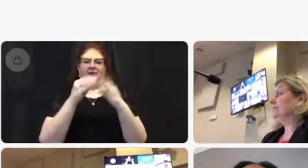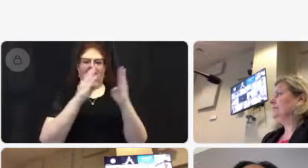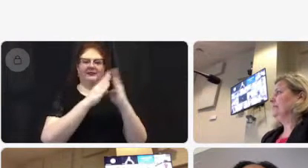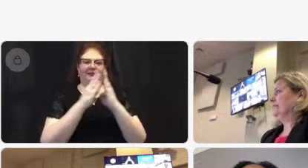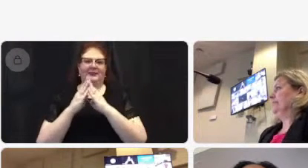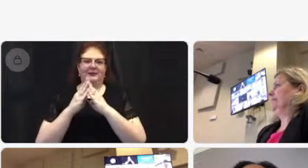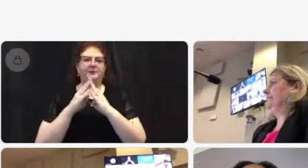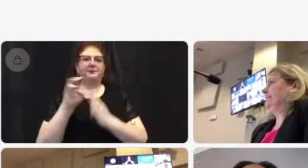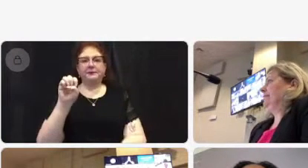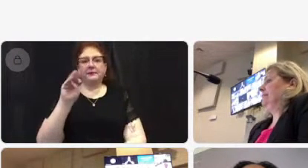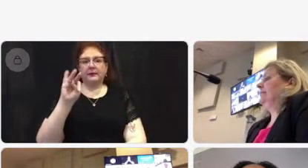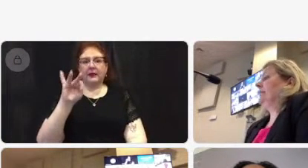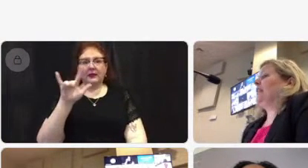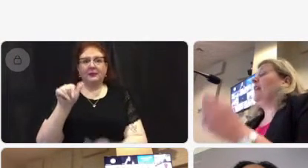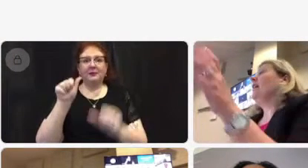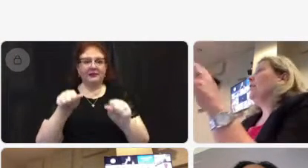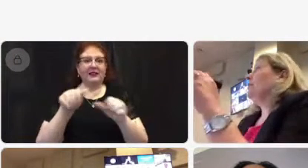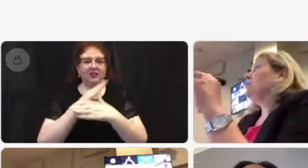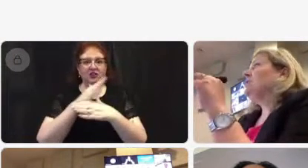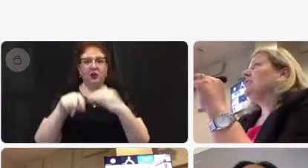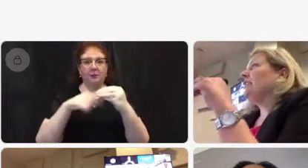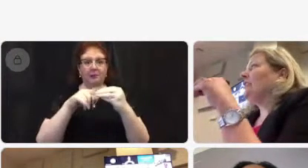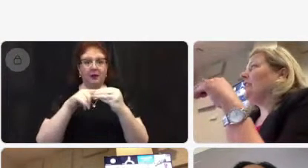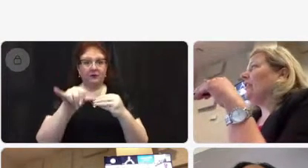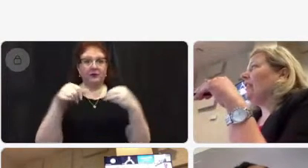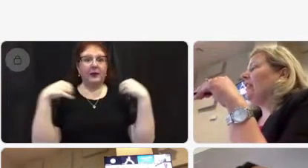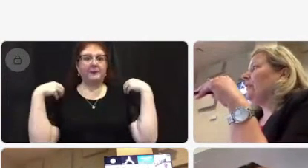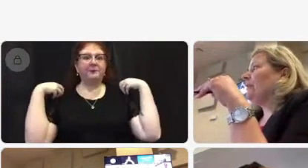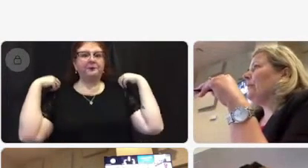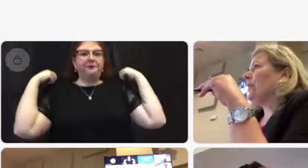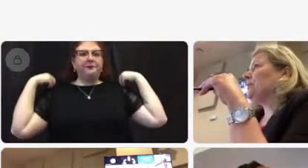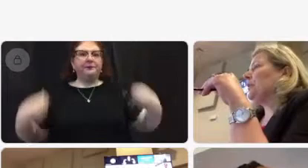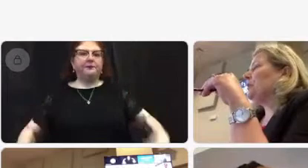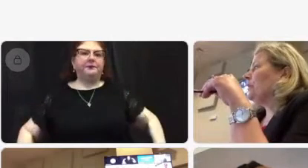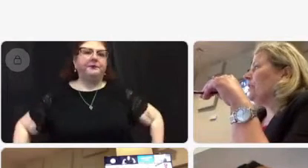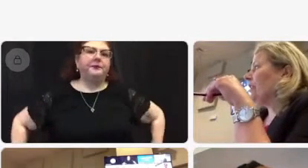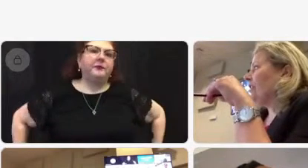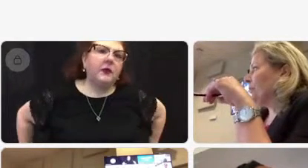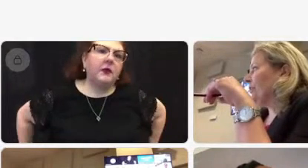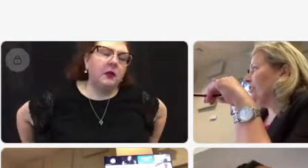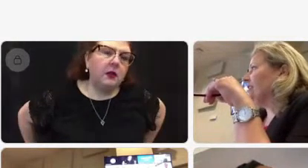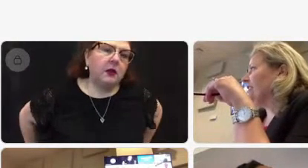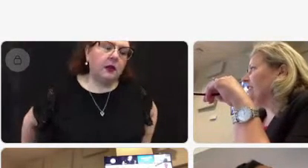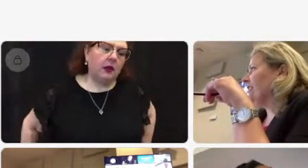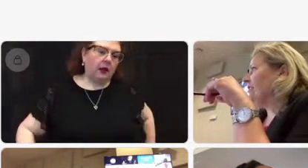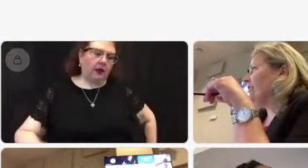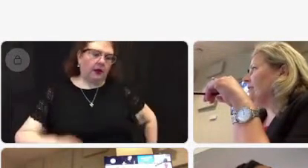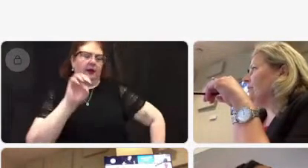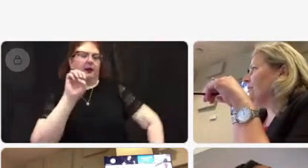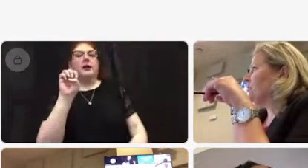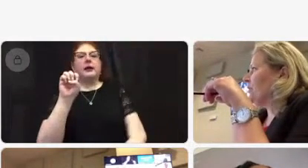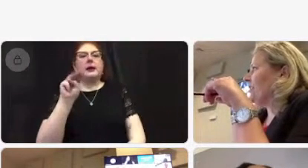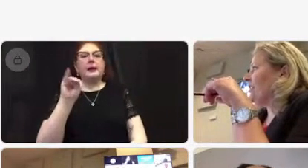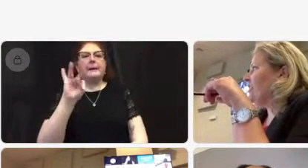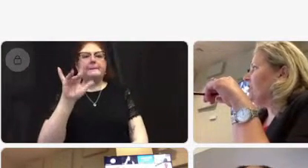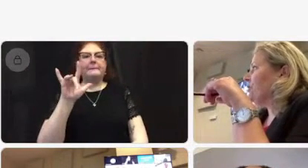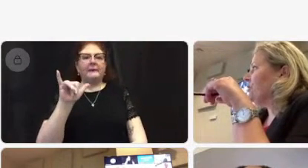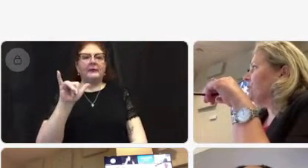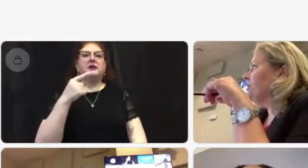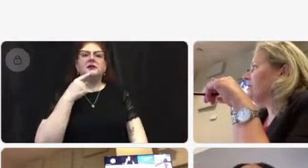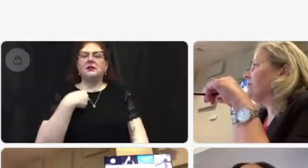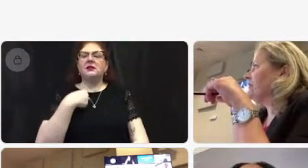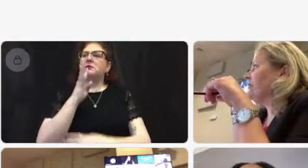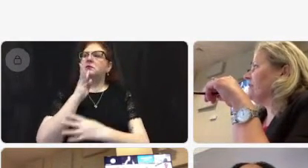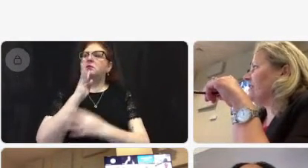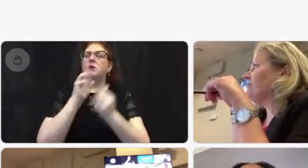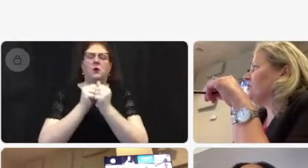little bit more about that. Well, just there, I've spoken with Hot Springs, and the software that they